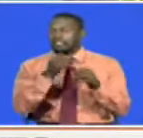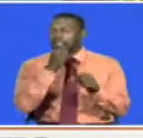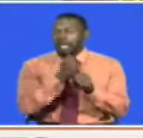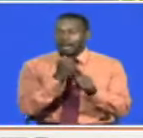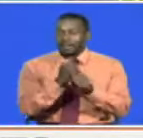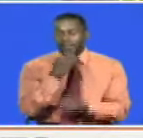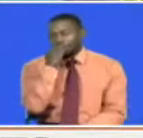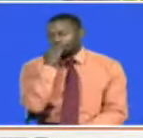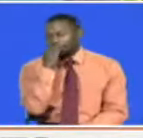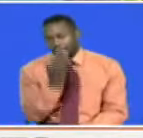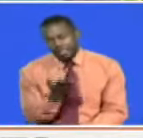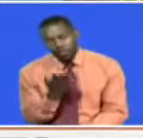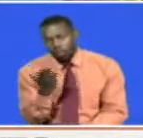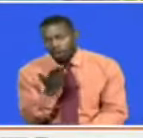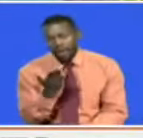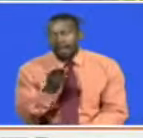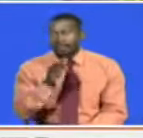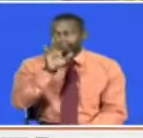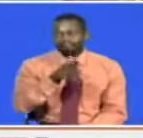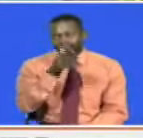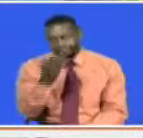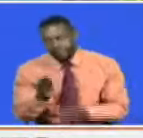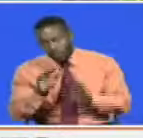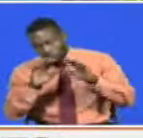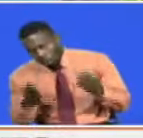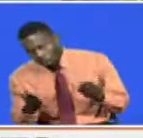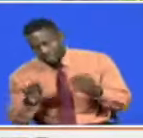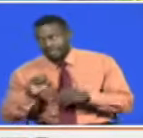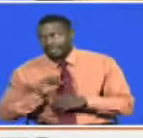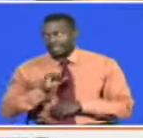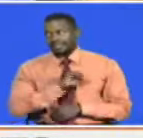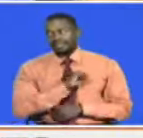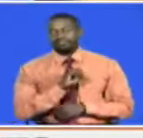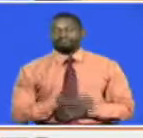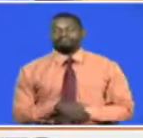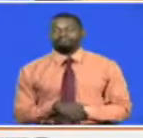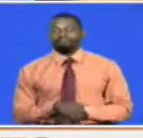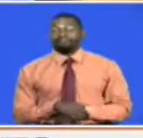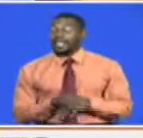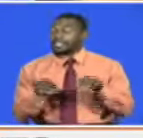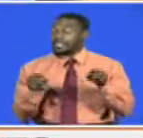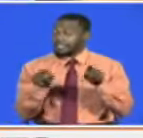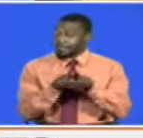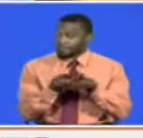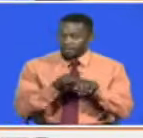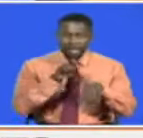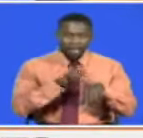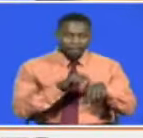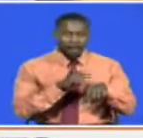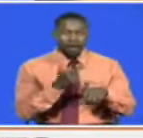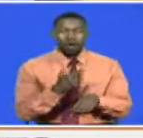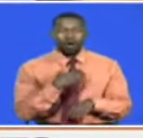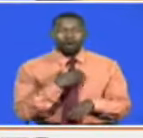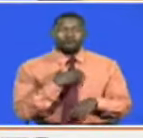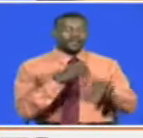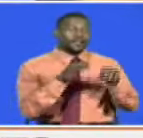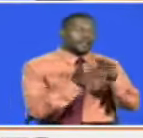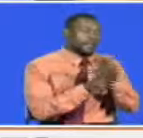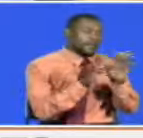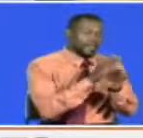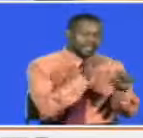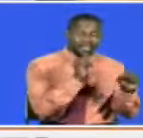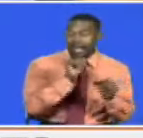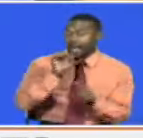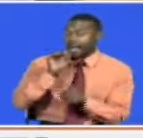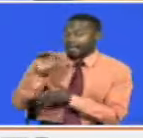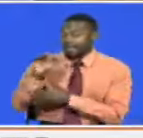done in the National Assembly and in the Senate. Meanwhile, former DP has urged the government to ensure the fight